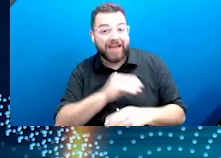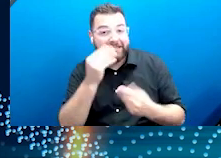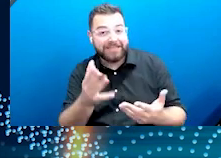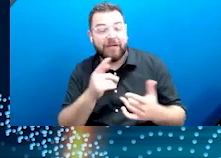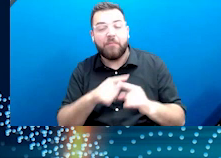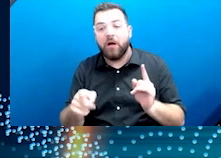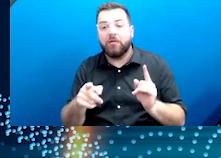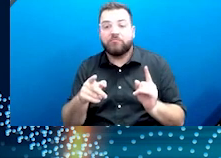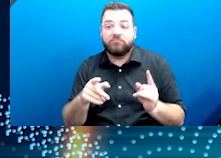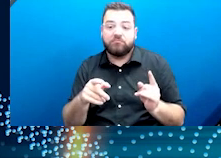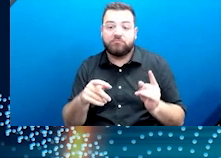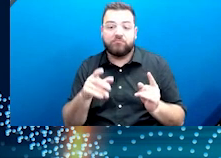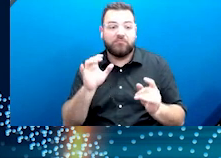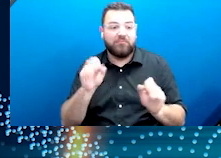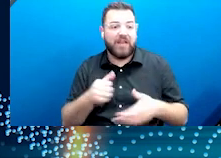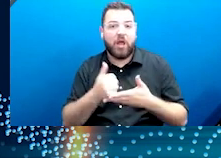questions.